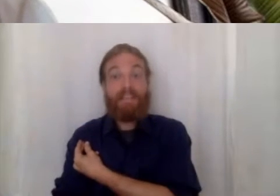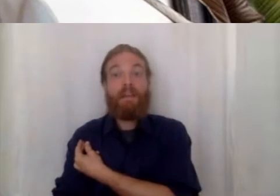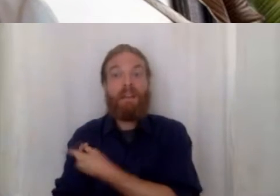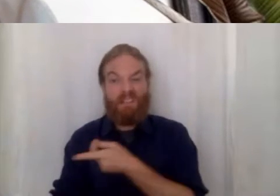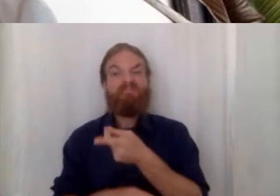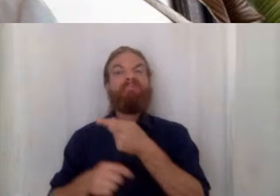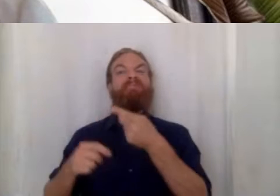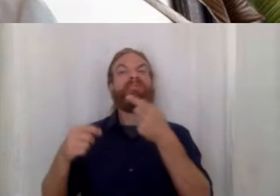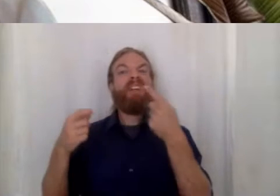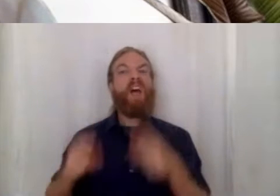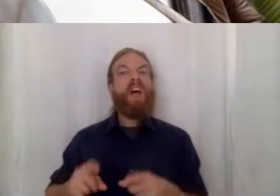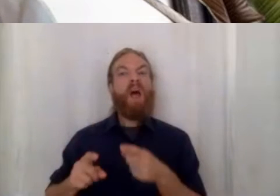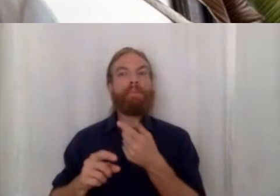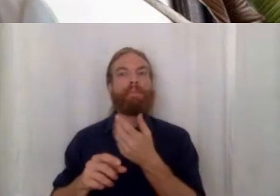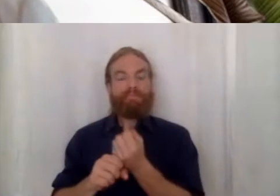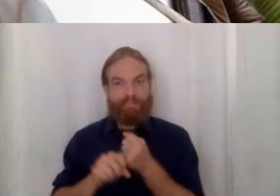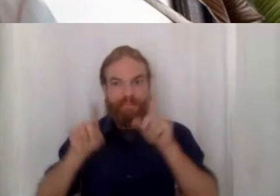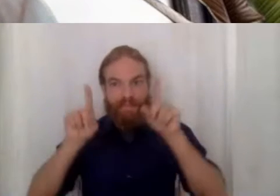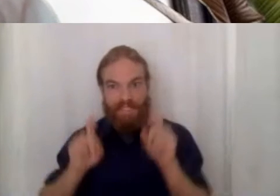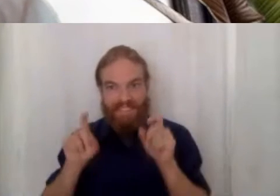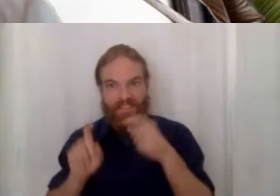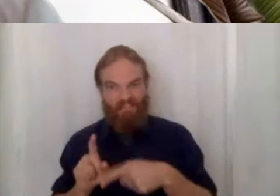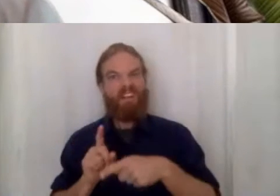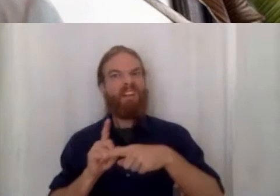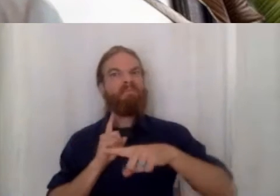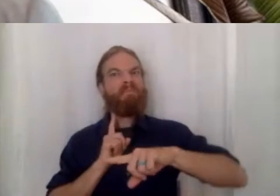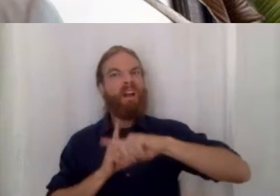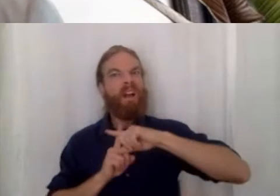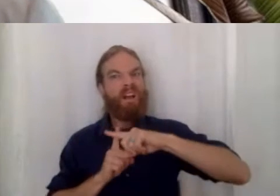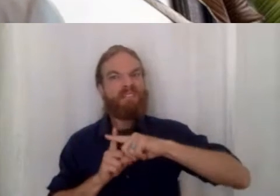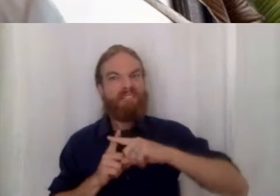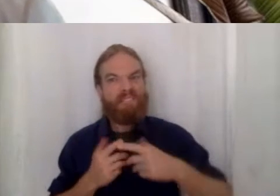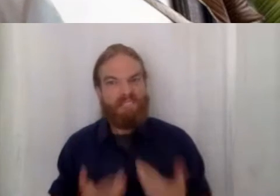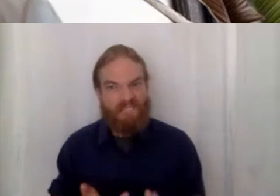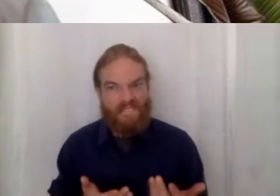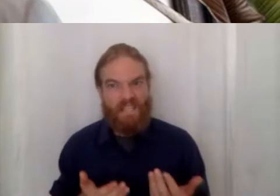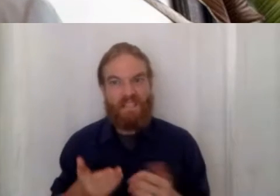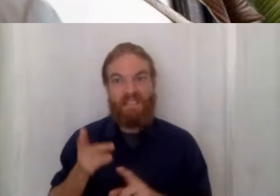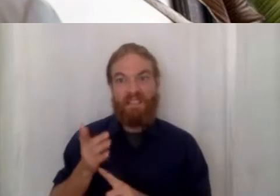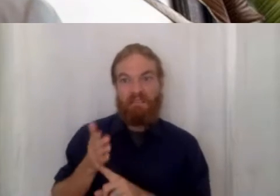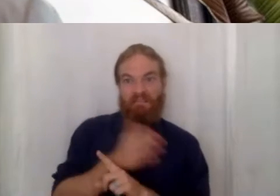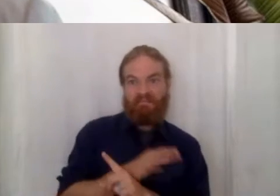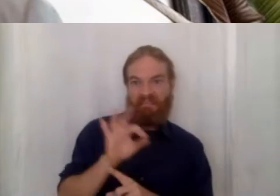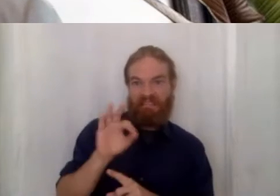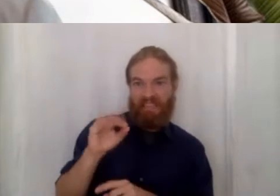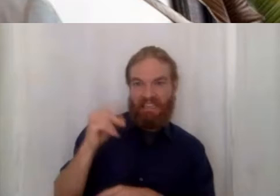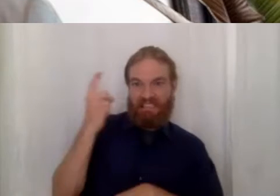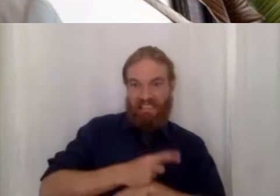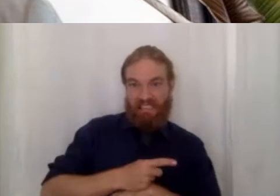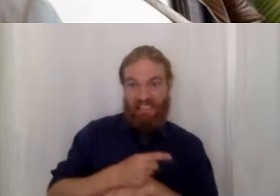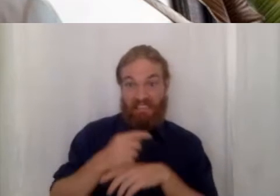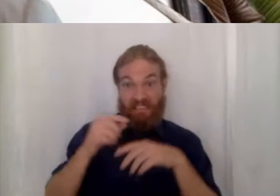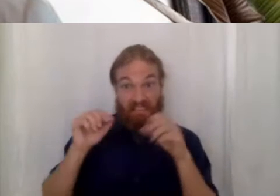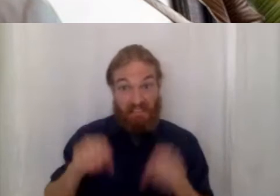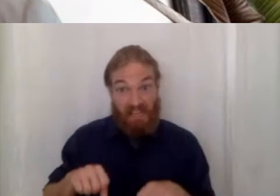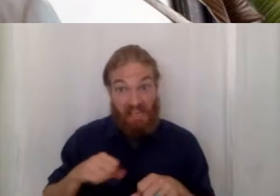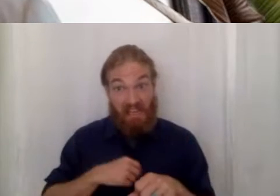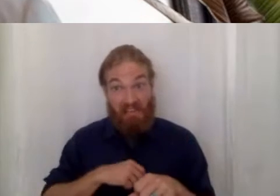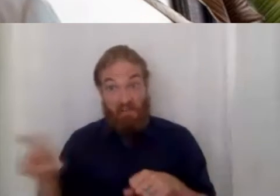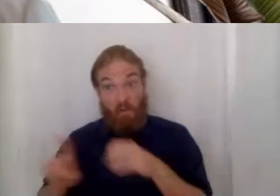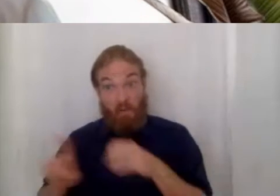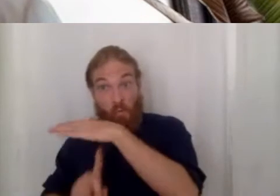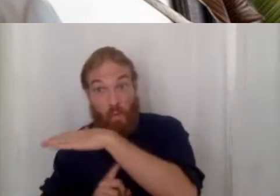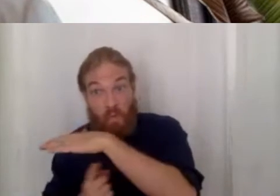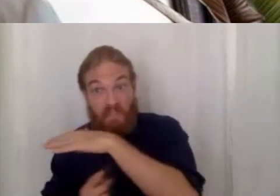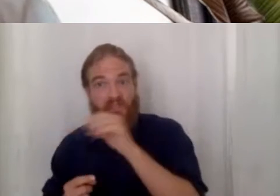the previous 90 days. There are a few other ways that an individual can be exempt from quarantine that I